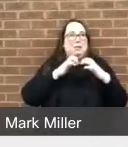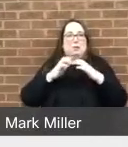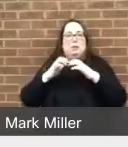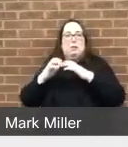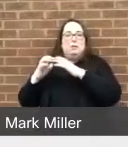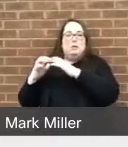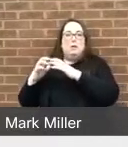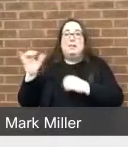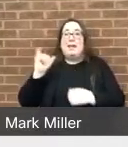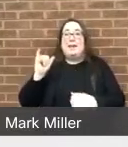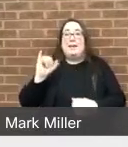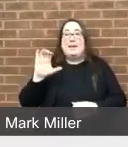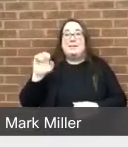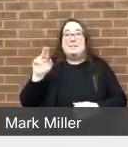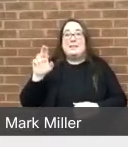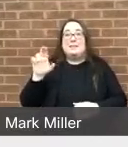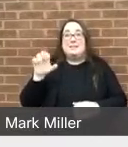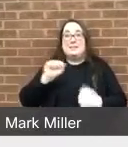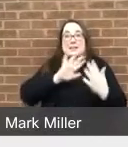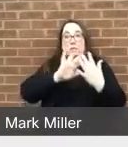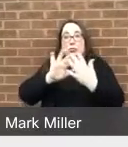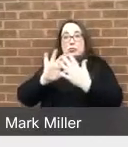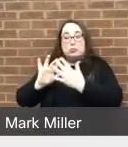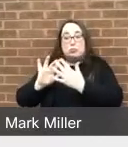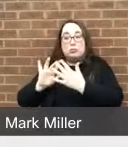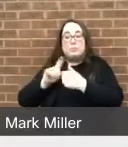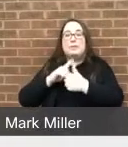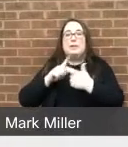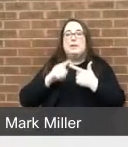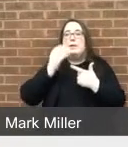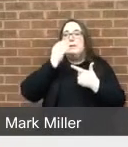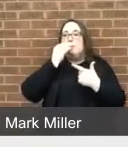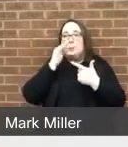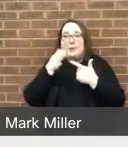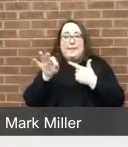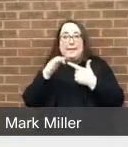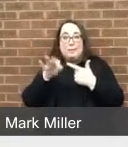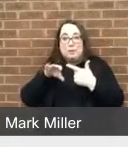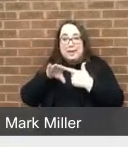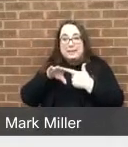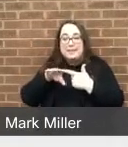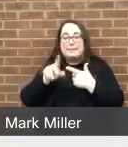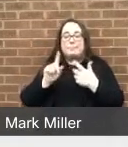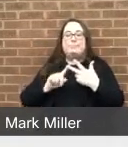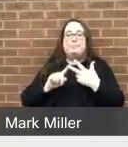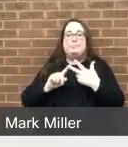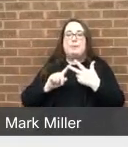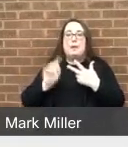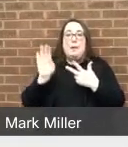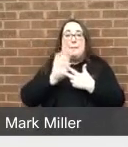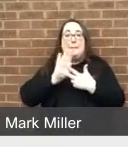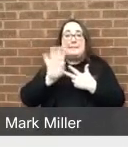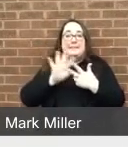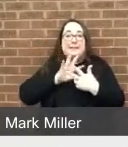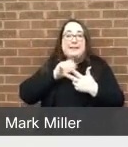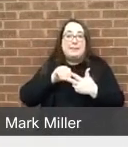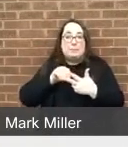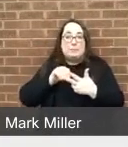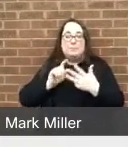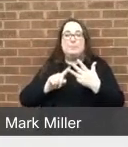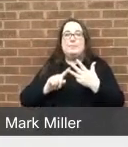our census outreach, food and language access, business engagement,